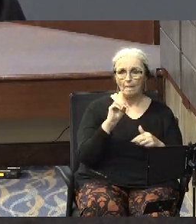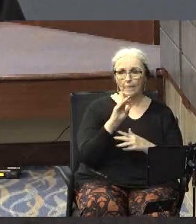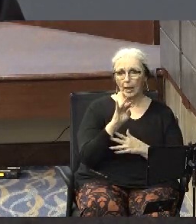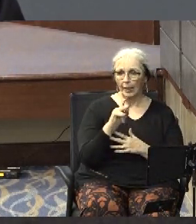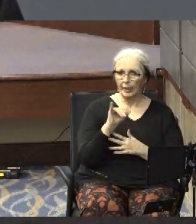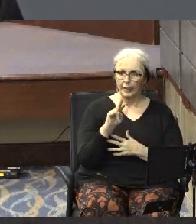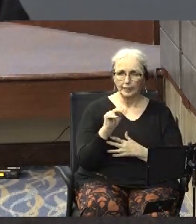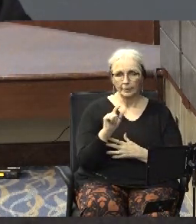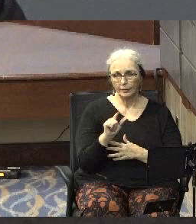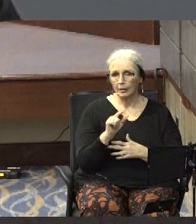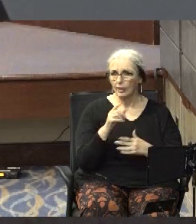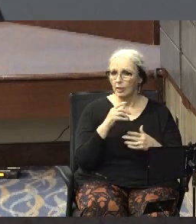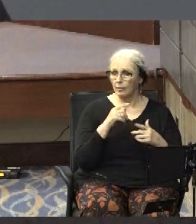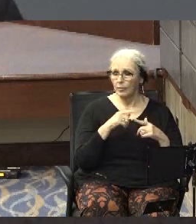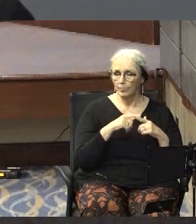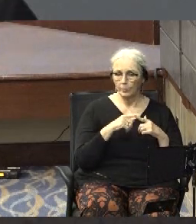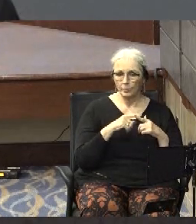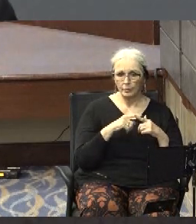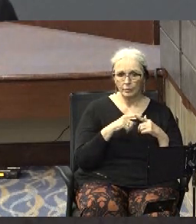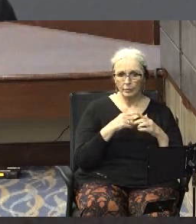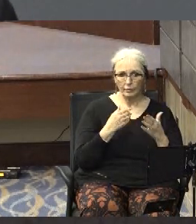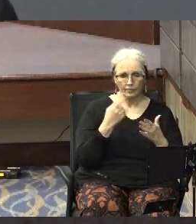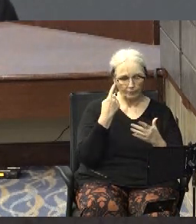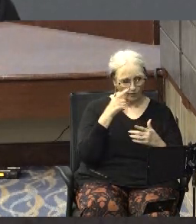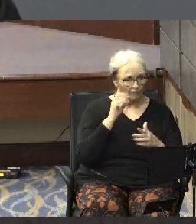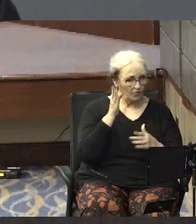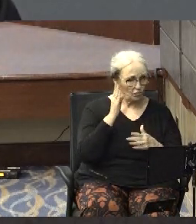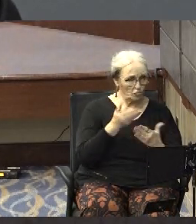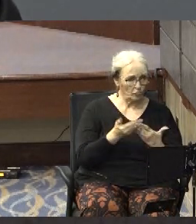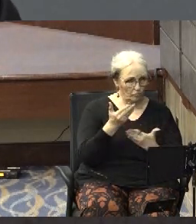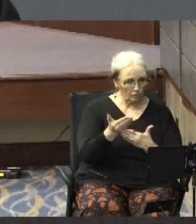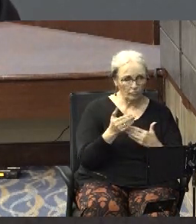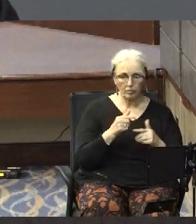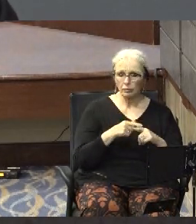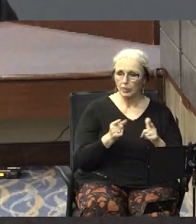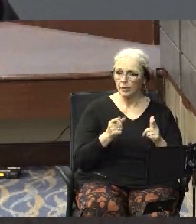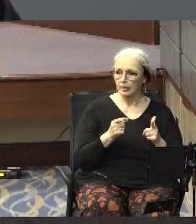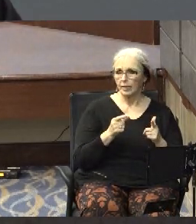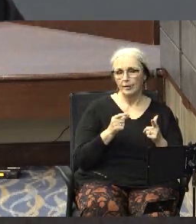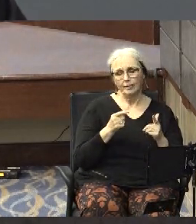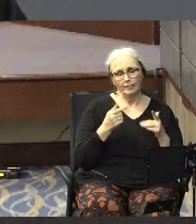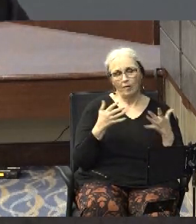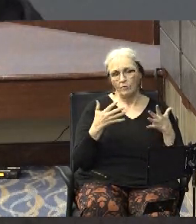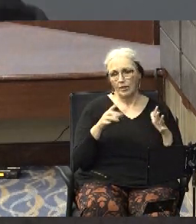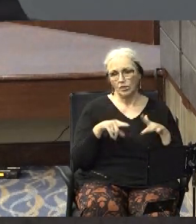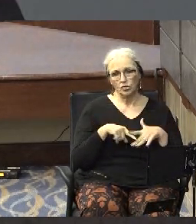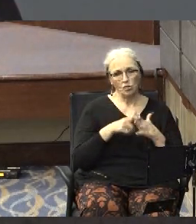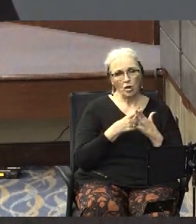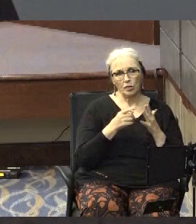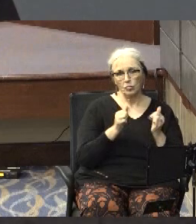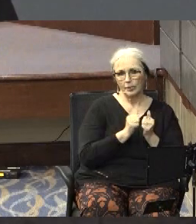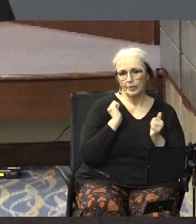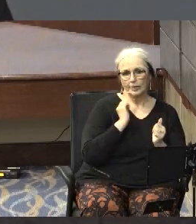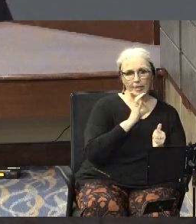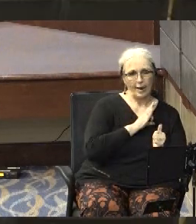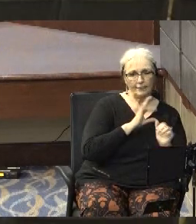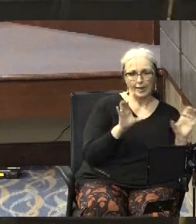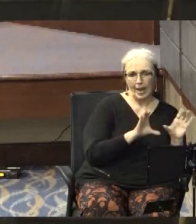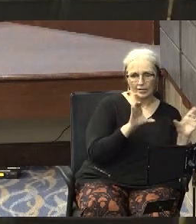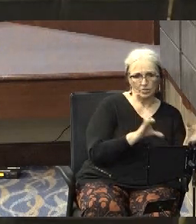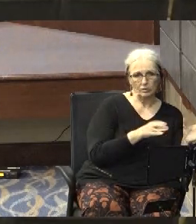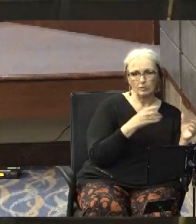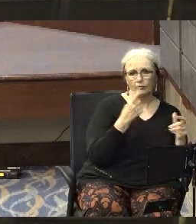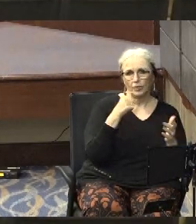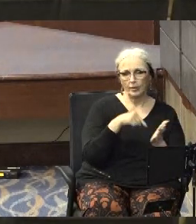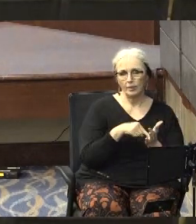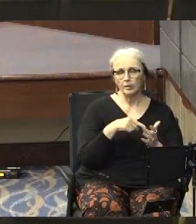future orders, but they wouldn't be pertinent to the action that's already been taken by staff. All right, thank you. Do we have a